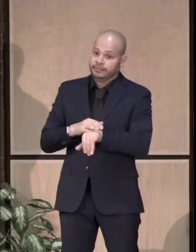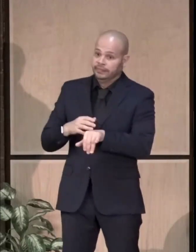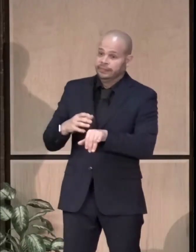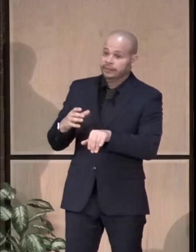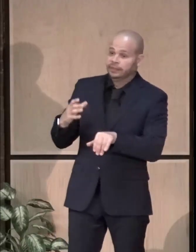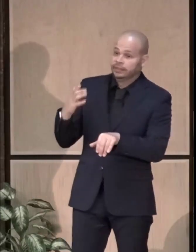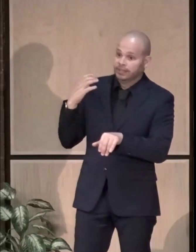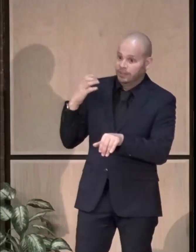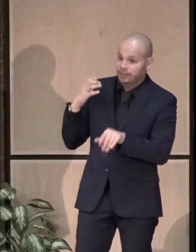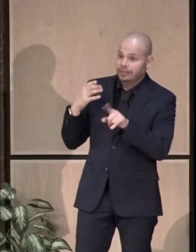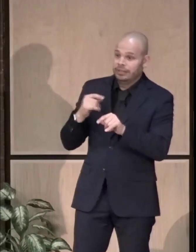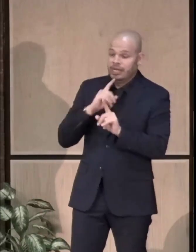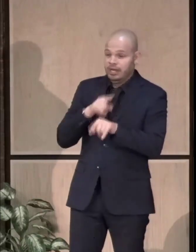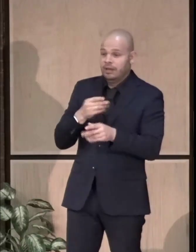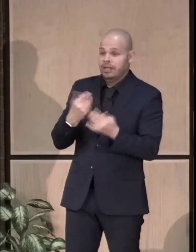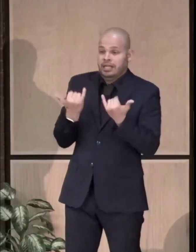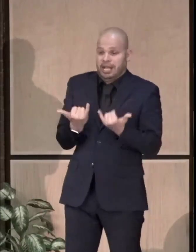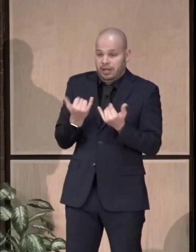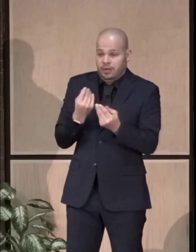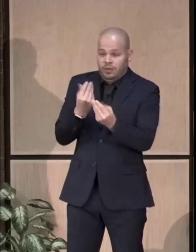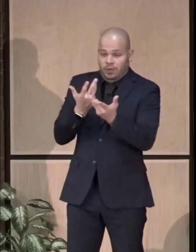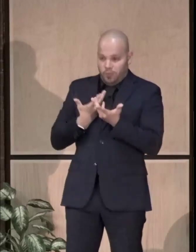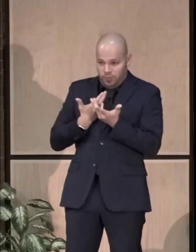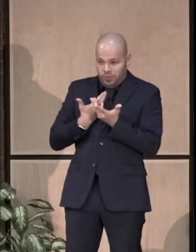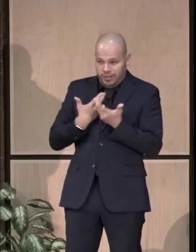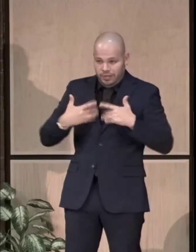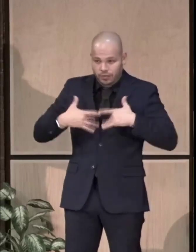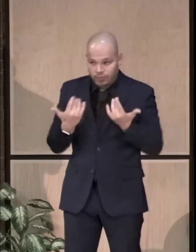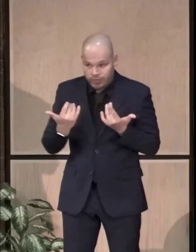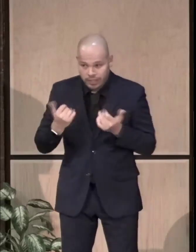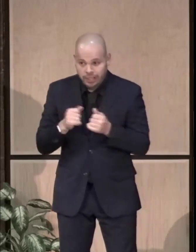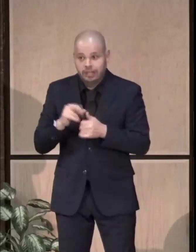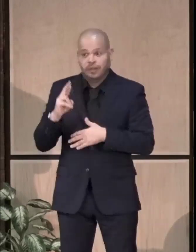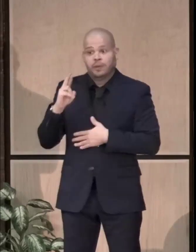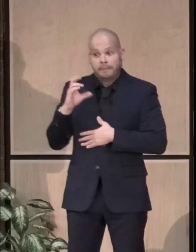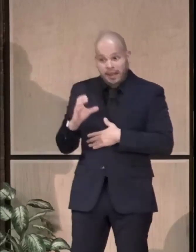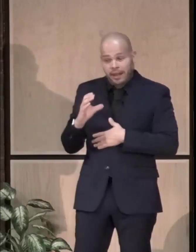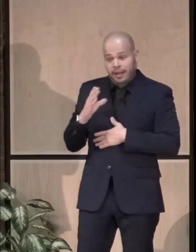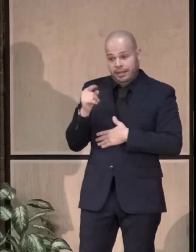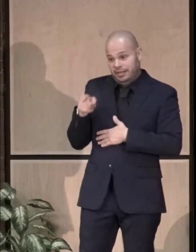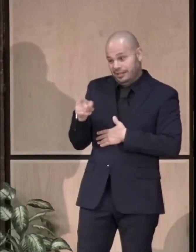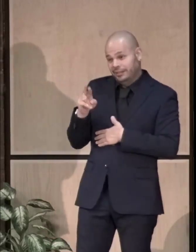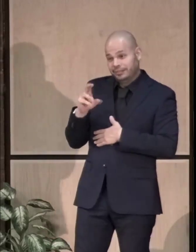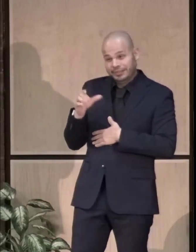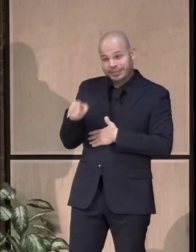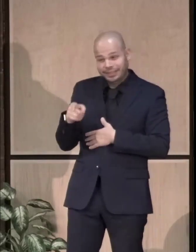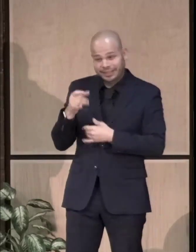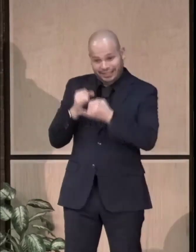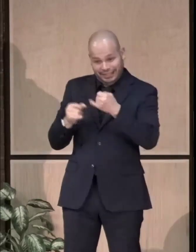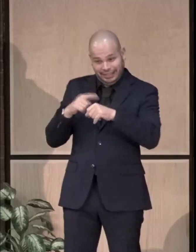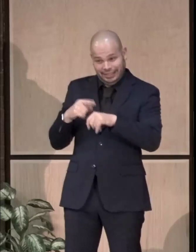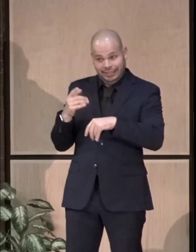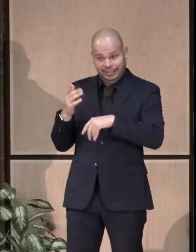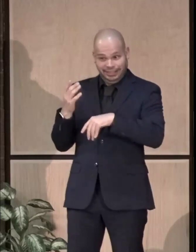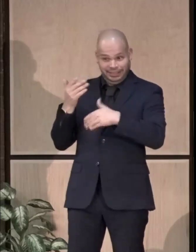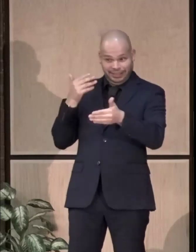on the situation and wanted to be sure I was tracking since his order end date is approaching along with the rest of the TPU at